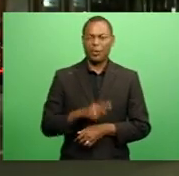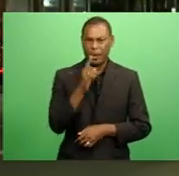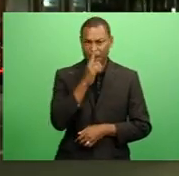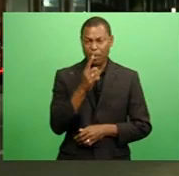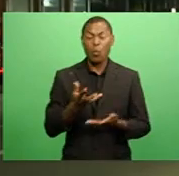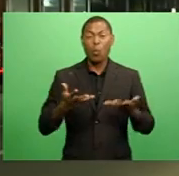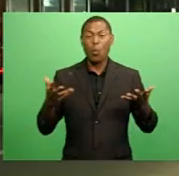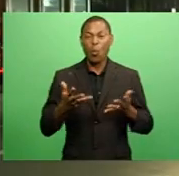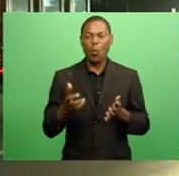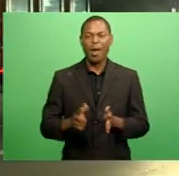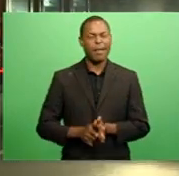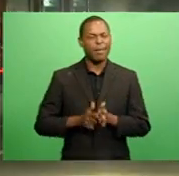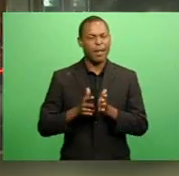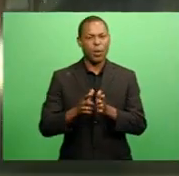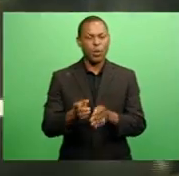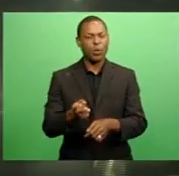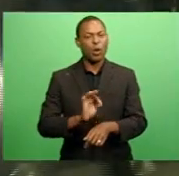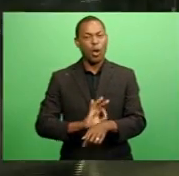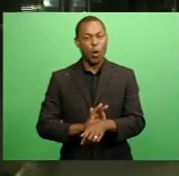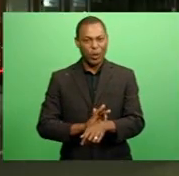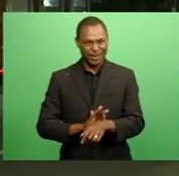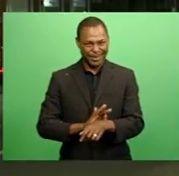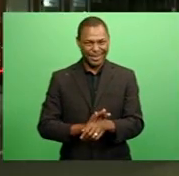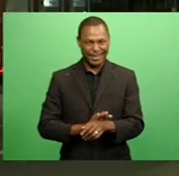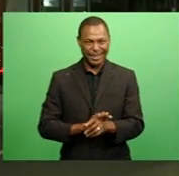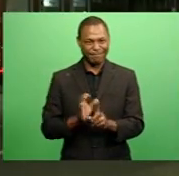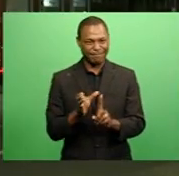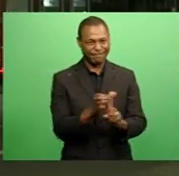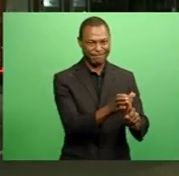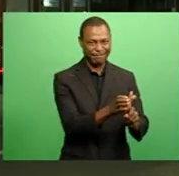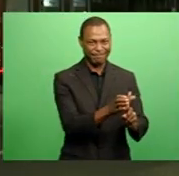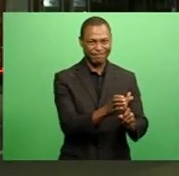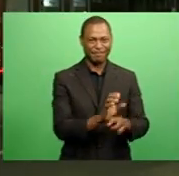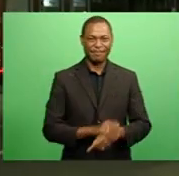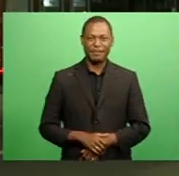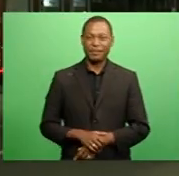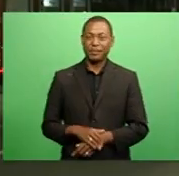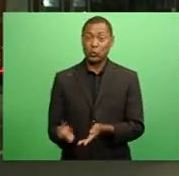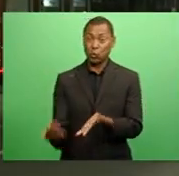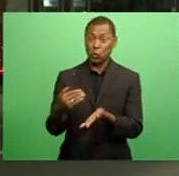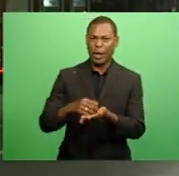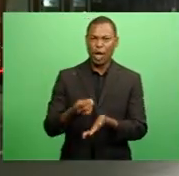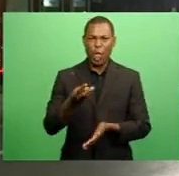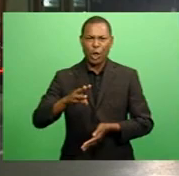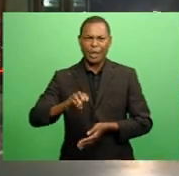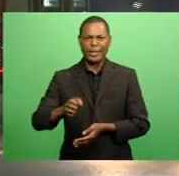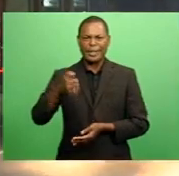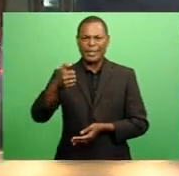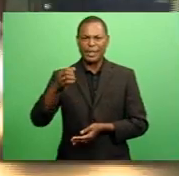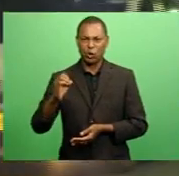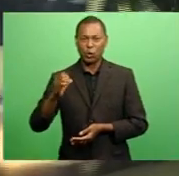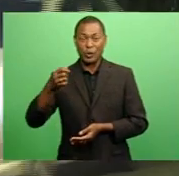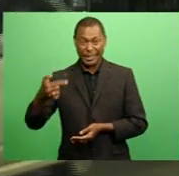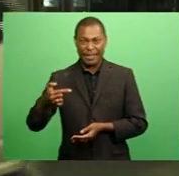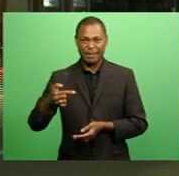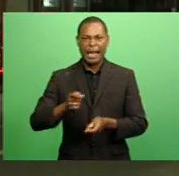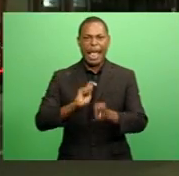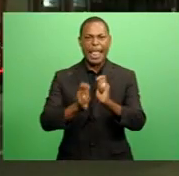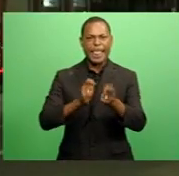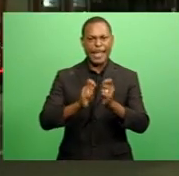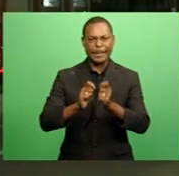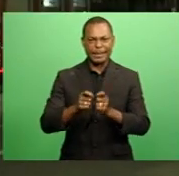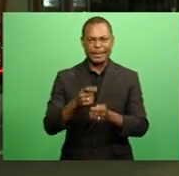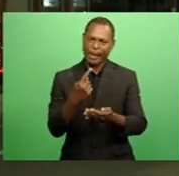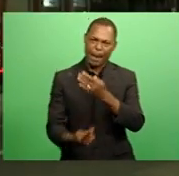admitted at the Lautoka Hospital Isolation Unit. Now, to add on to this, 30,607 tests have been conducted so